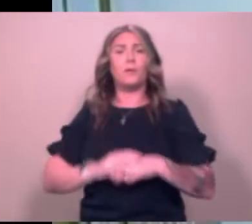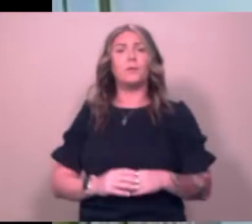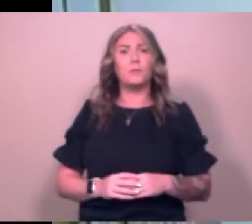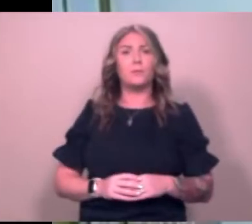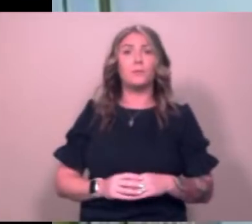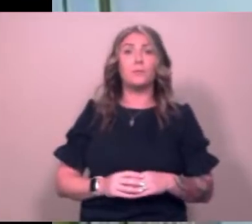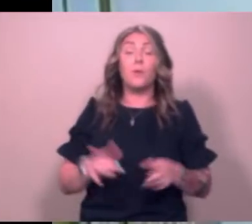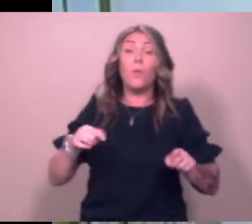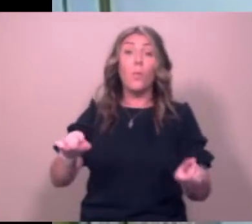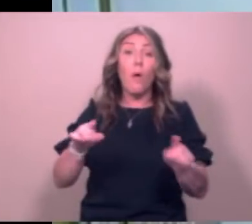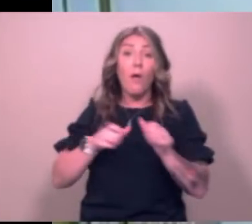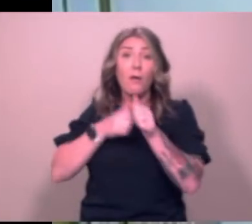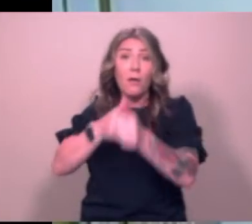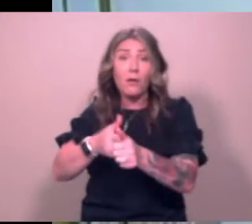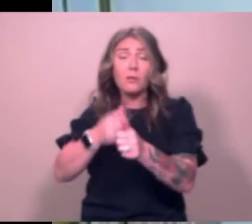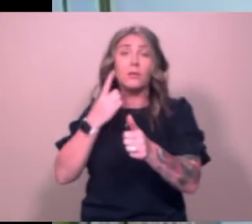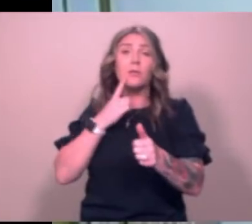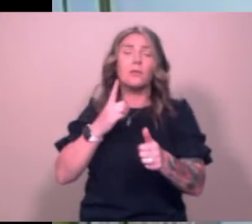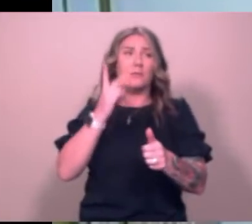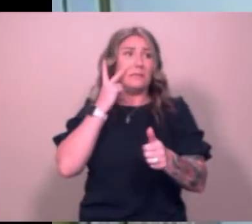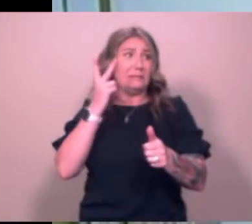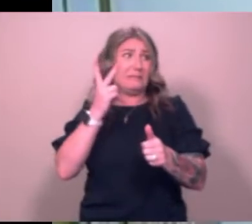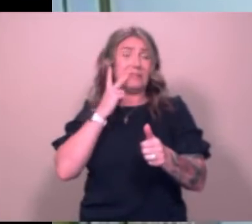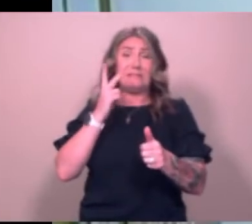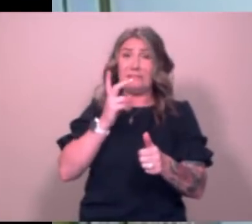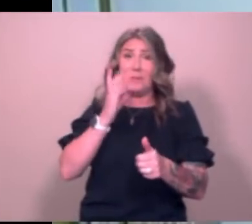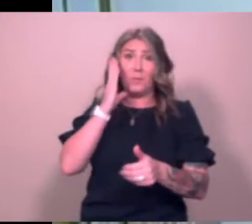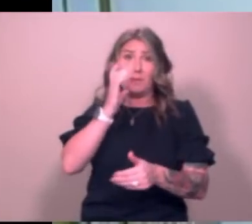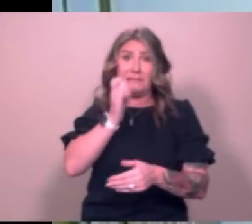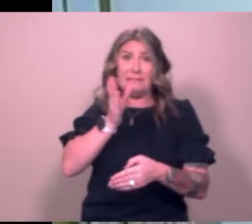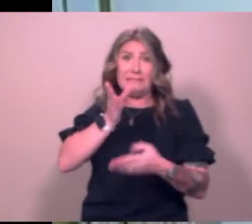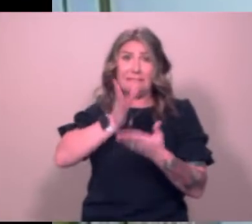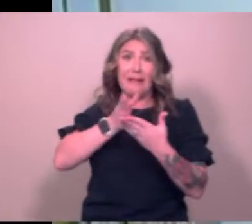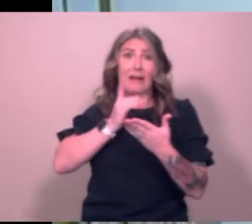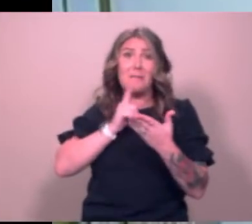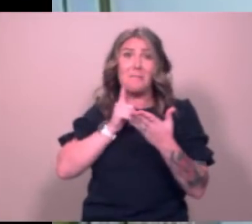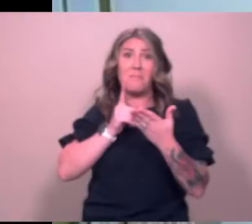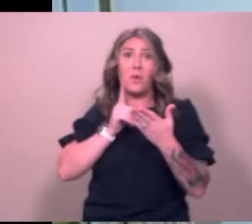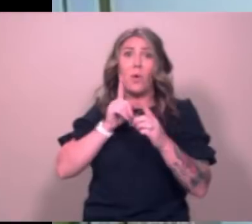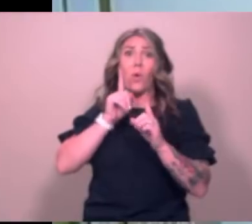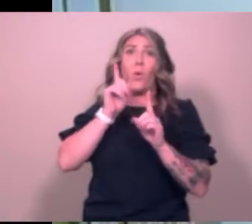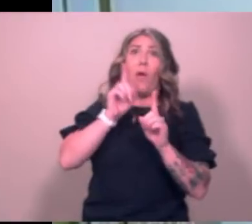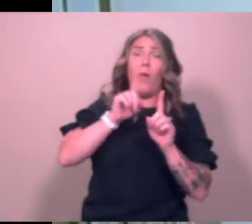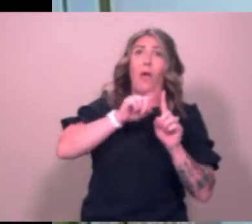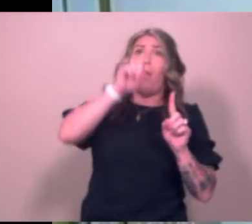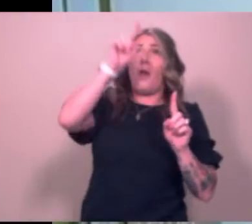we track that, we see no end yet, no peak. So it's still